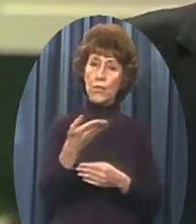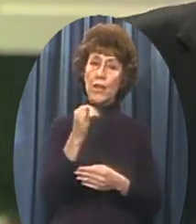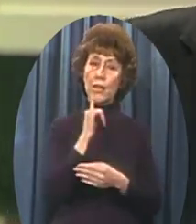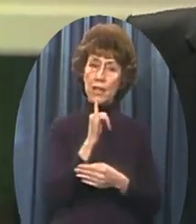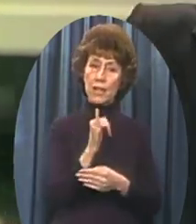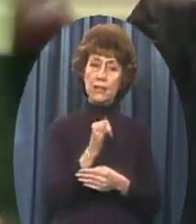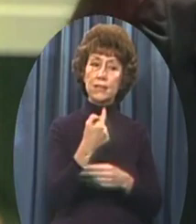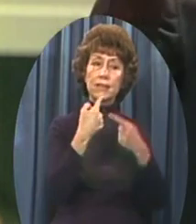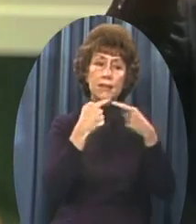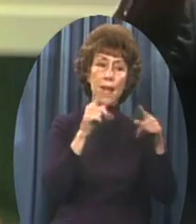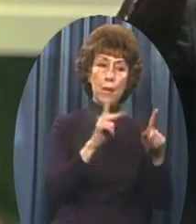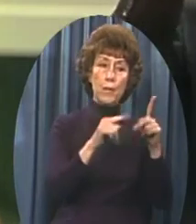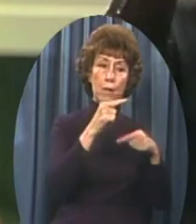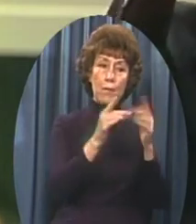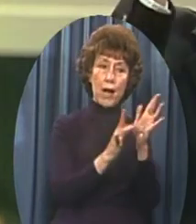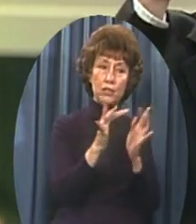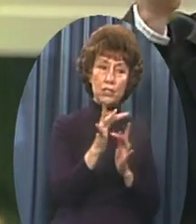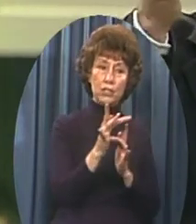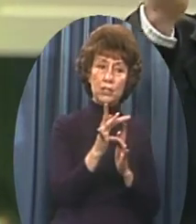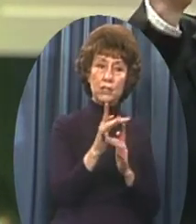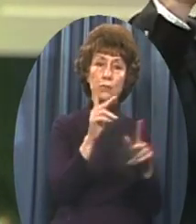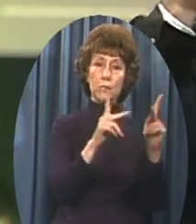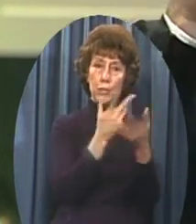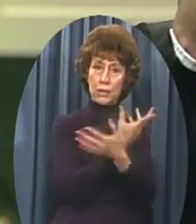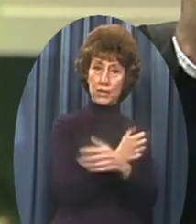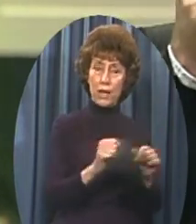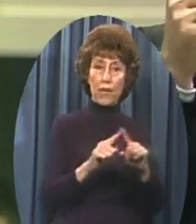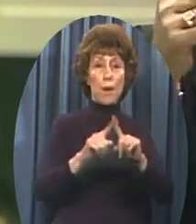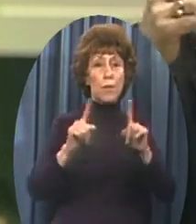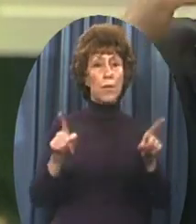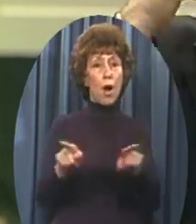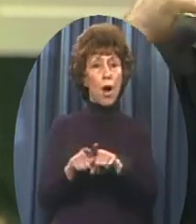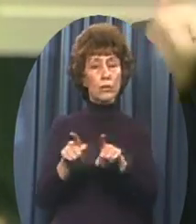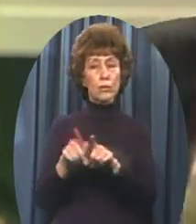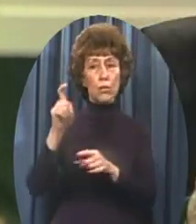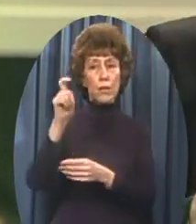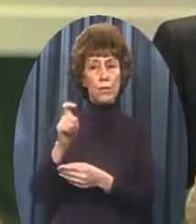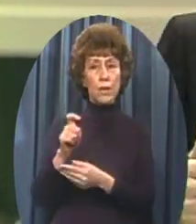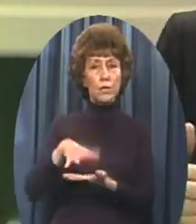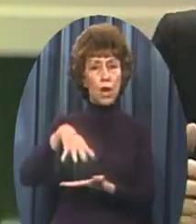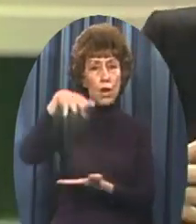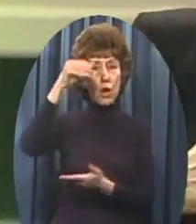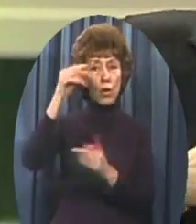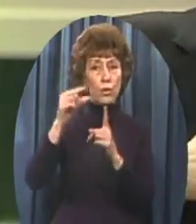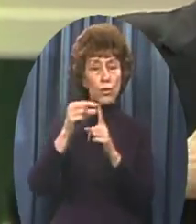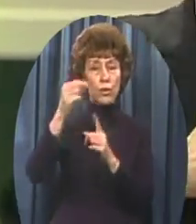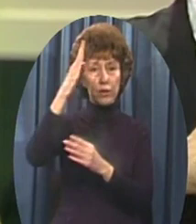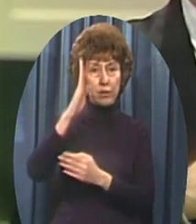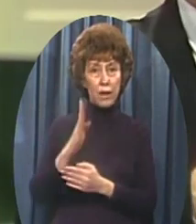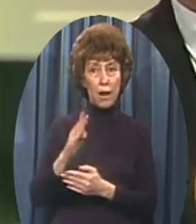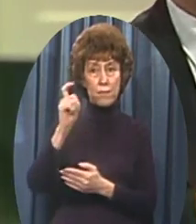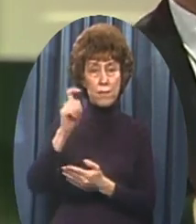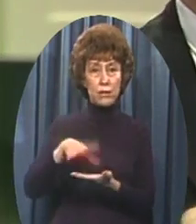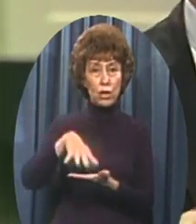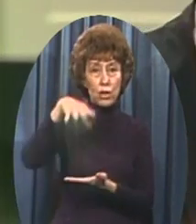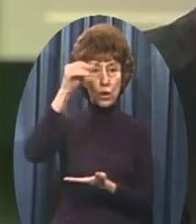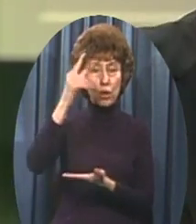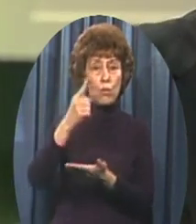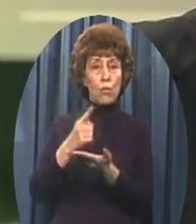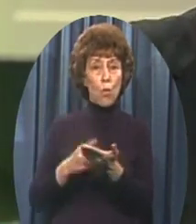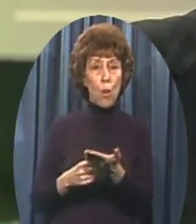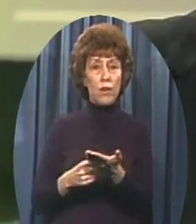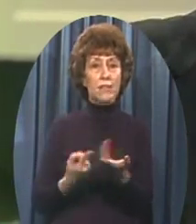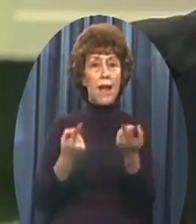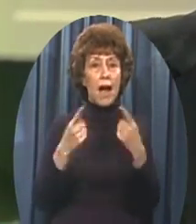also to hold up a standard of righteousness. I'm telling them that we must learn the issues, we must learn the Word of God, and we must be willing to face